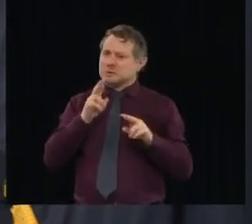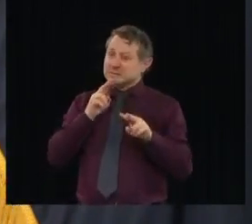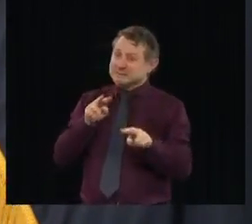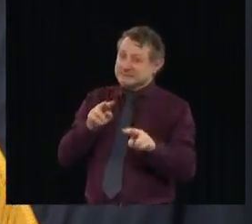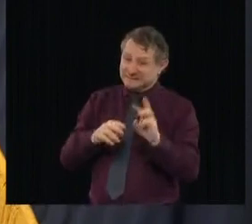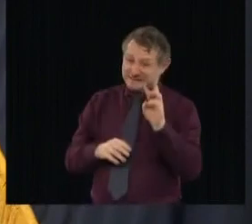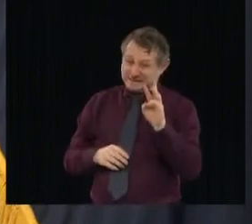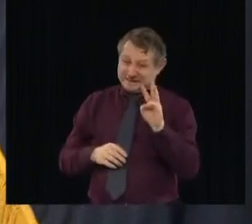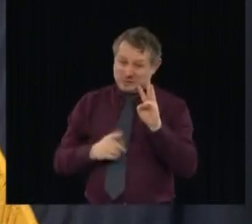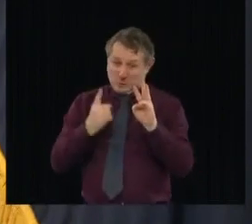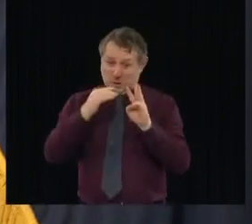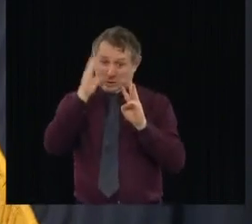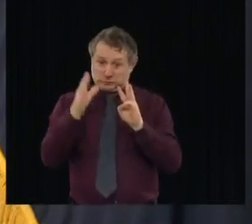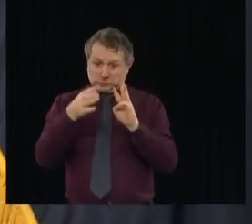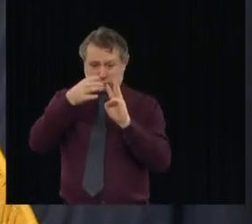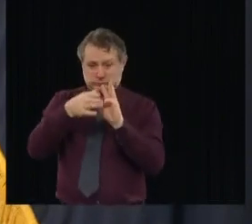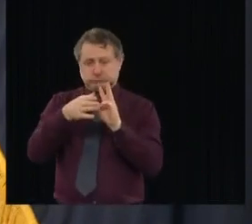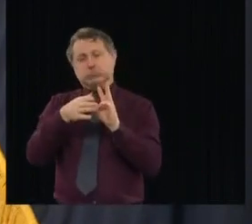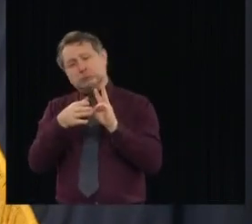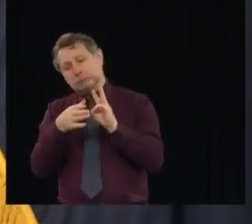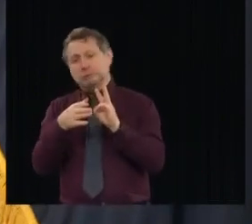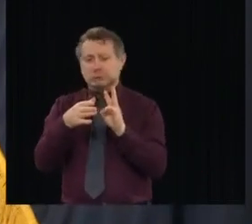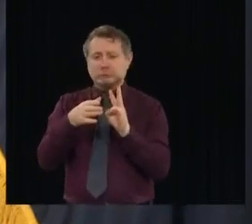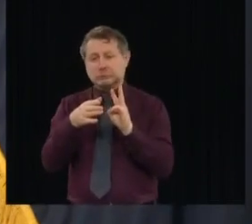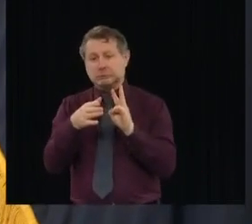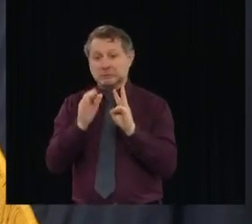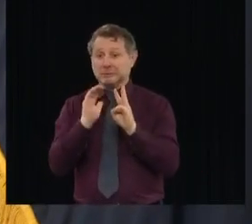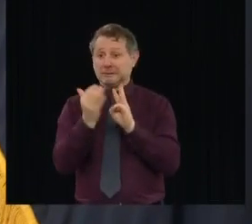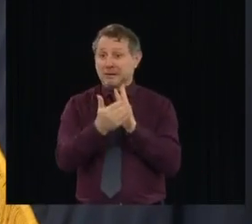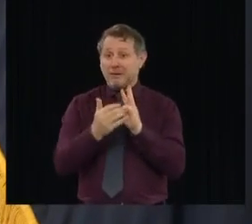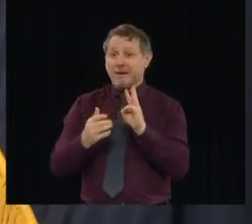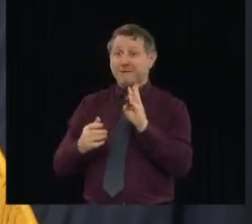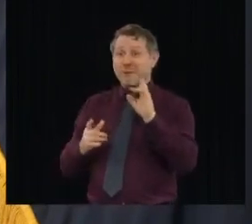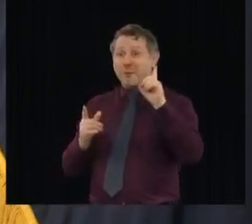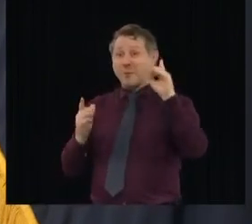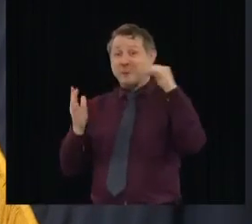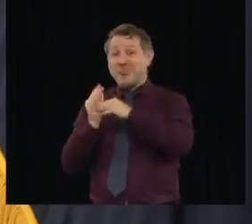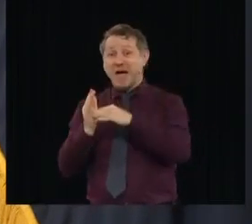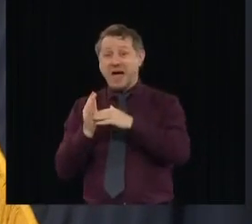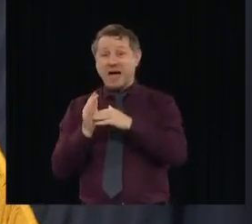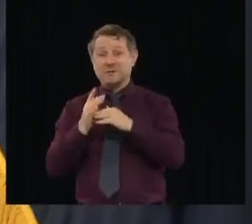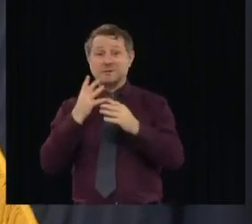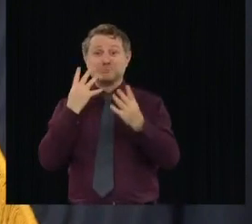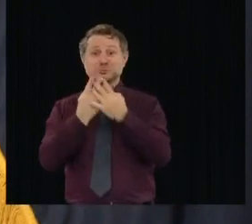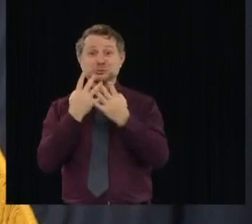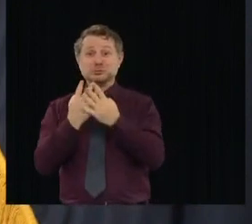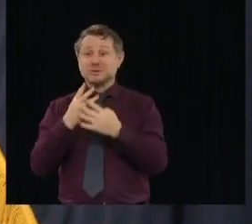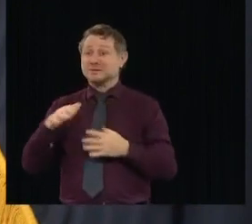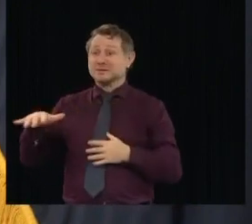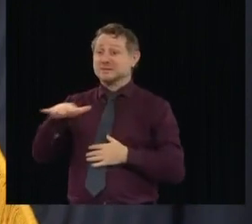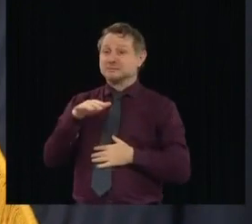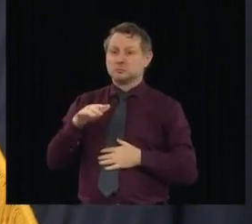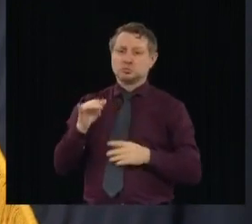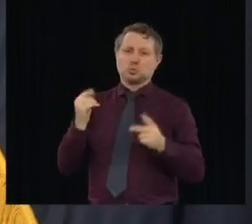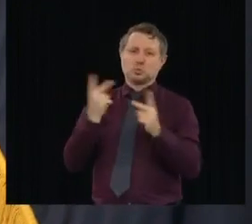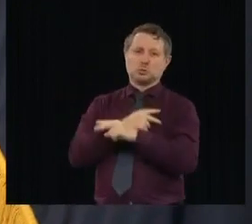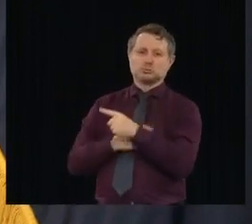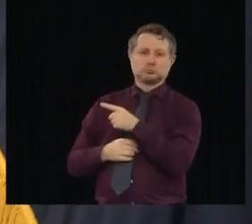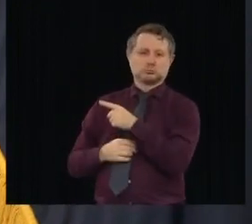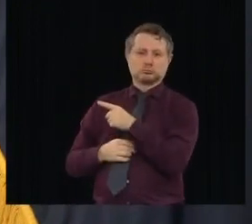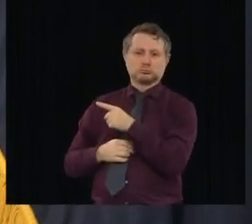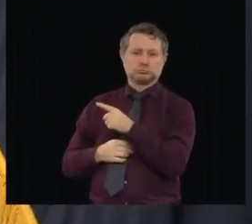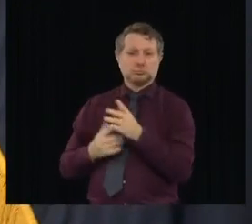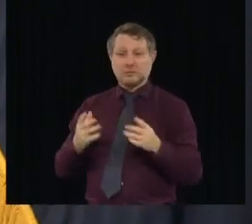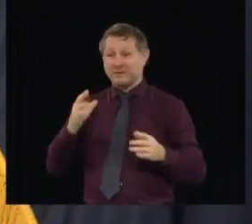is not as bad as 1,000 people in a prison or 300 in a nursing home, but any place where you have a